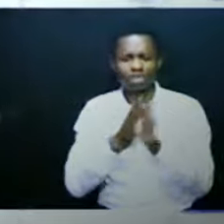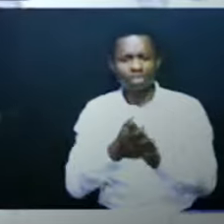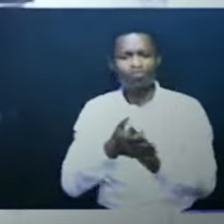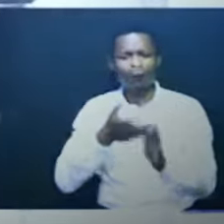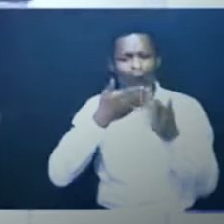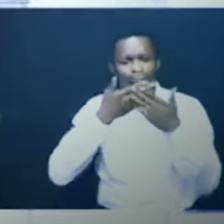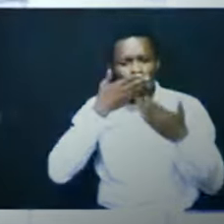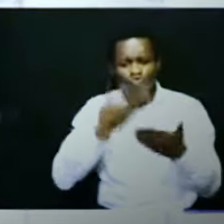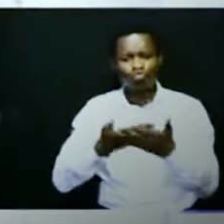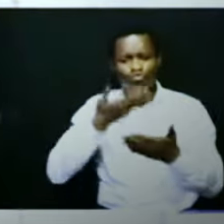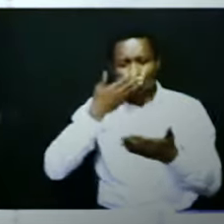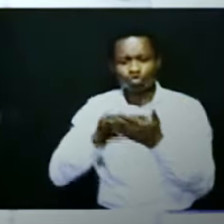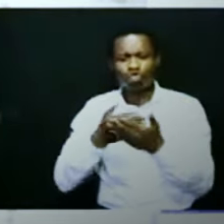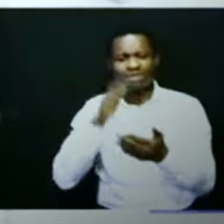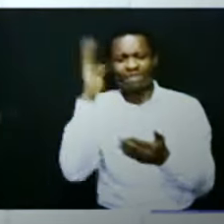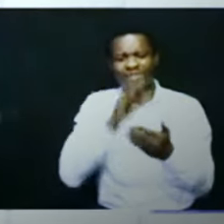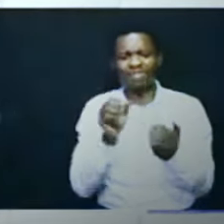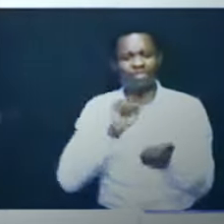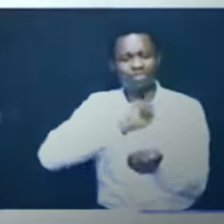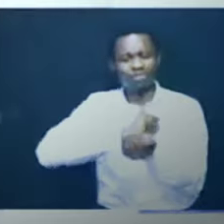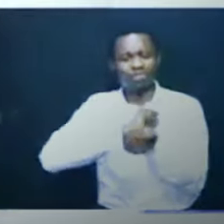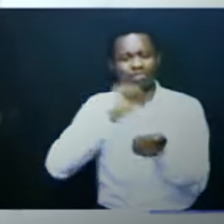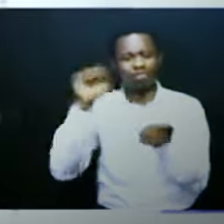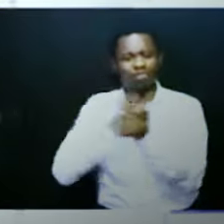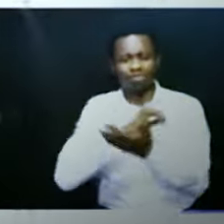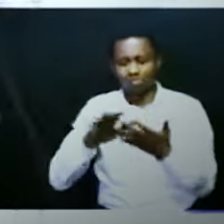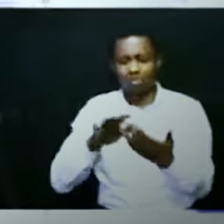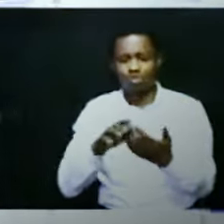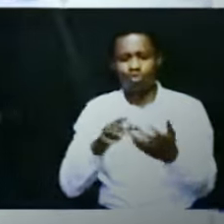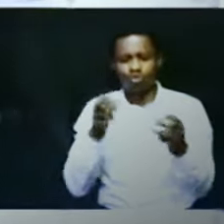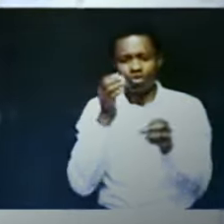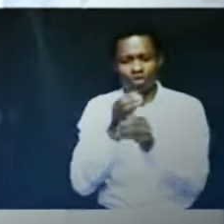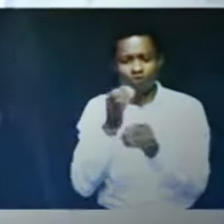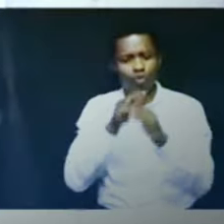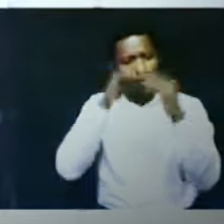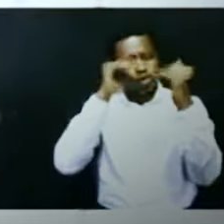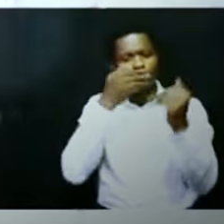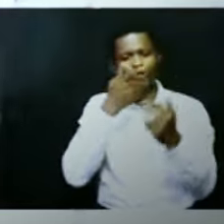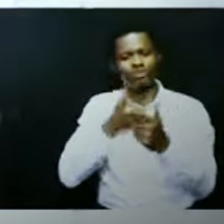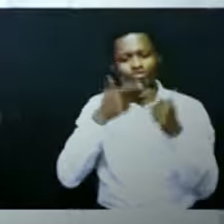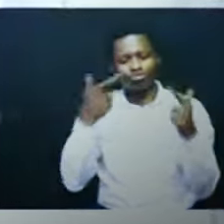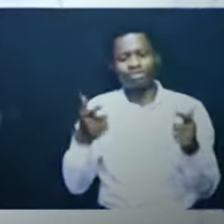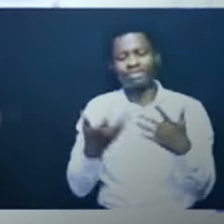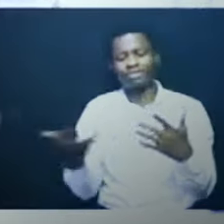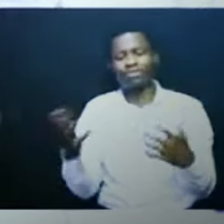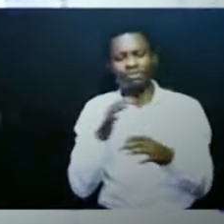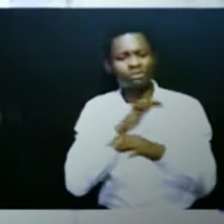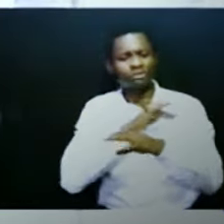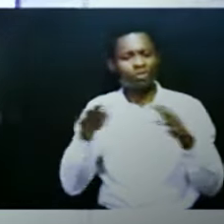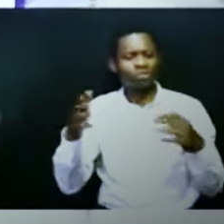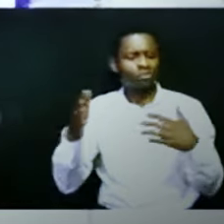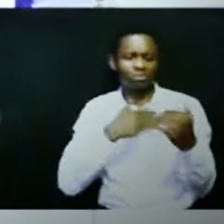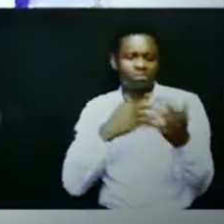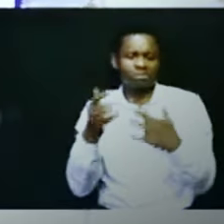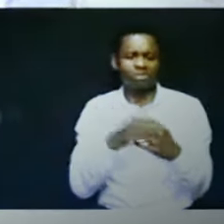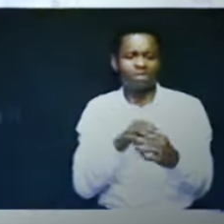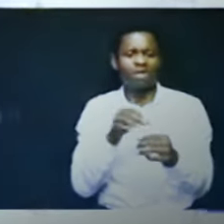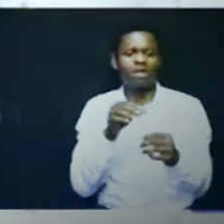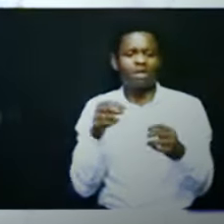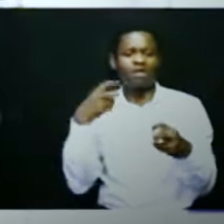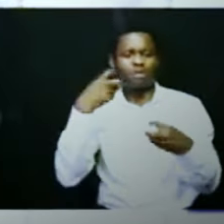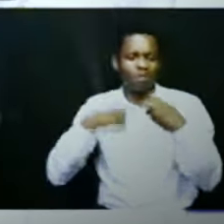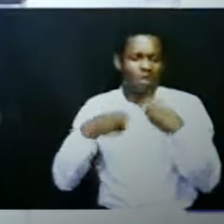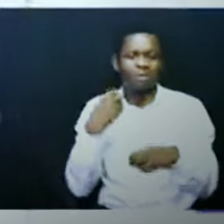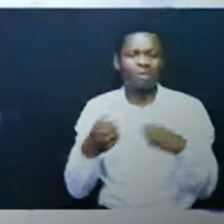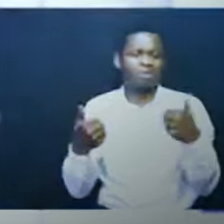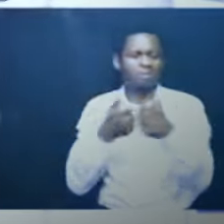watch out for great things. It will not matter the challenges. Unless the Lord gives us up.